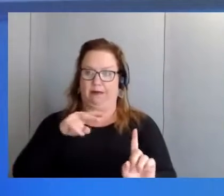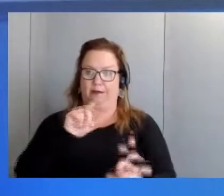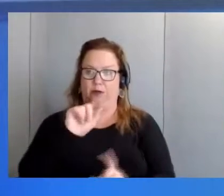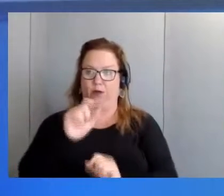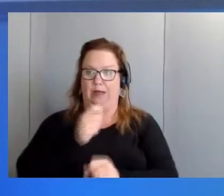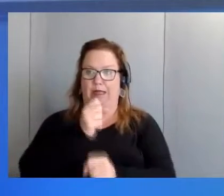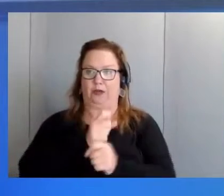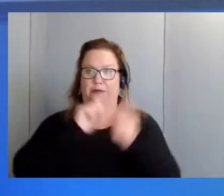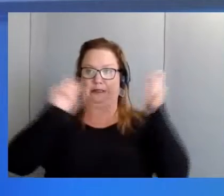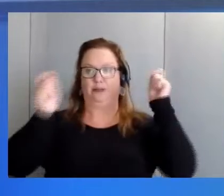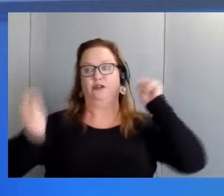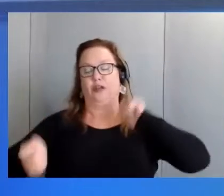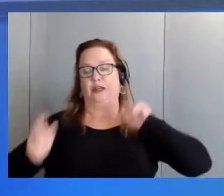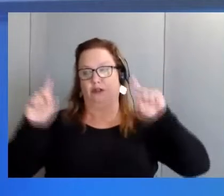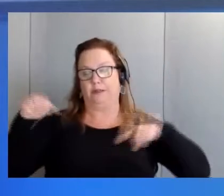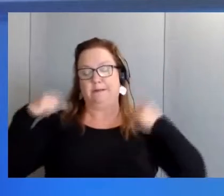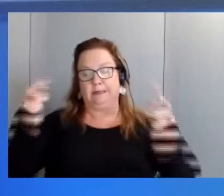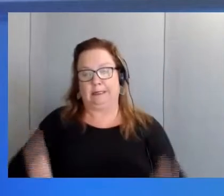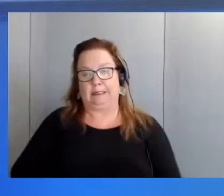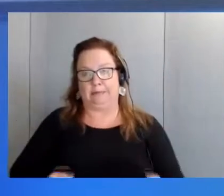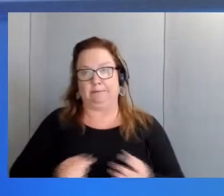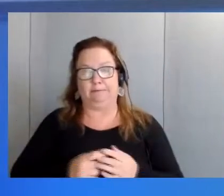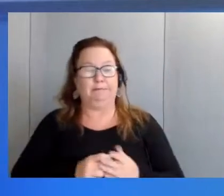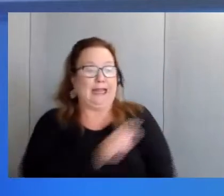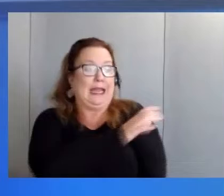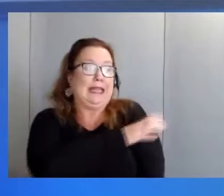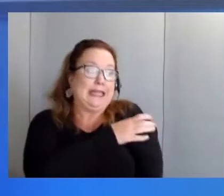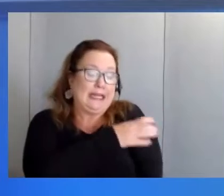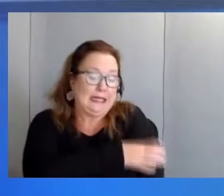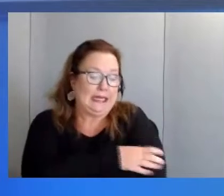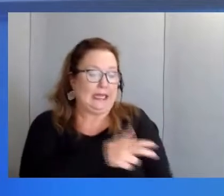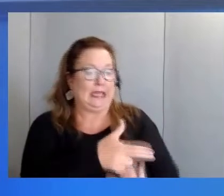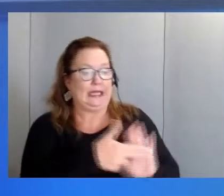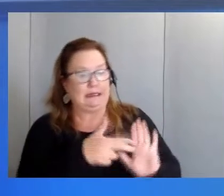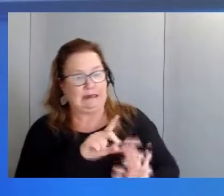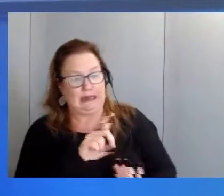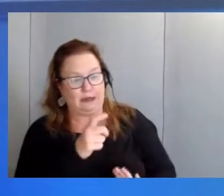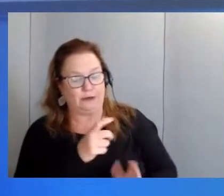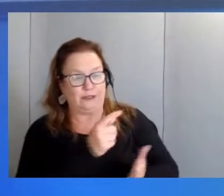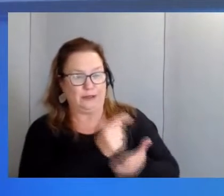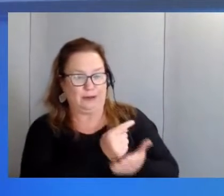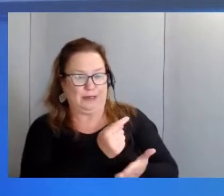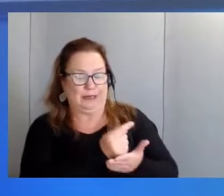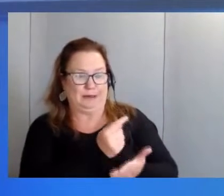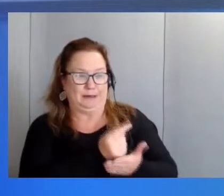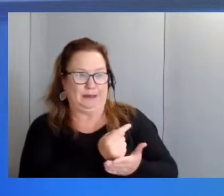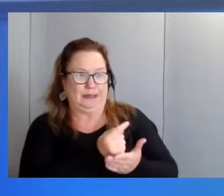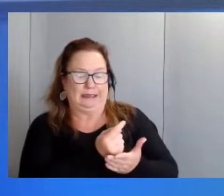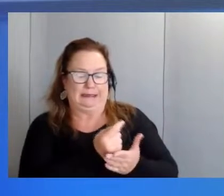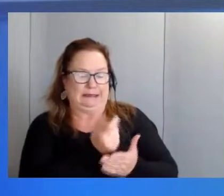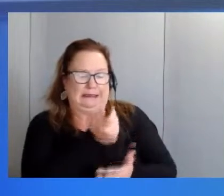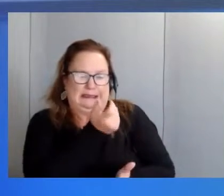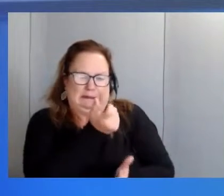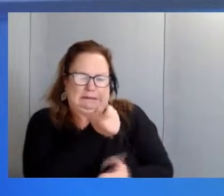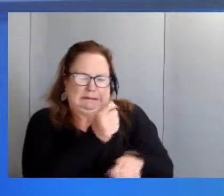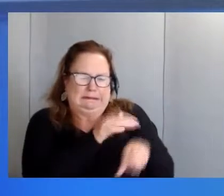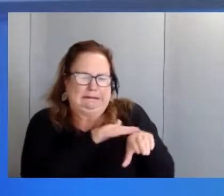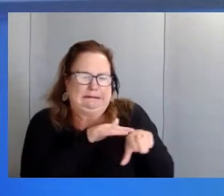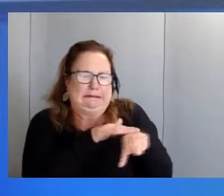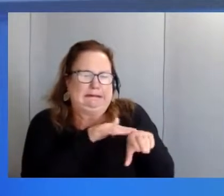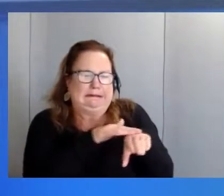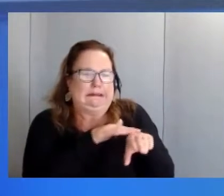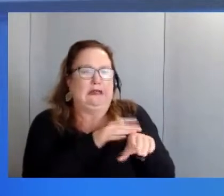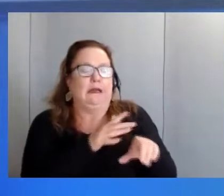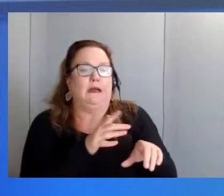changed. Now, how much has changed in the clinic when we diagnose and treat? Just a little. We're starting to scratch the surface there, but what's behind